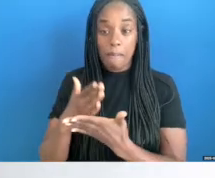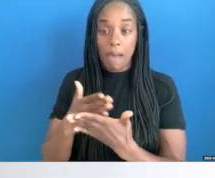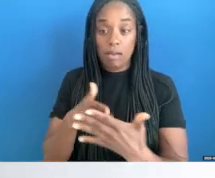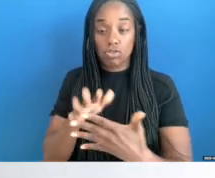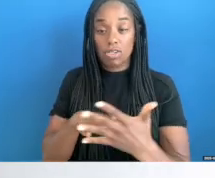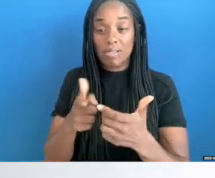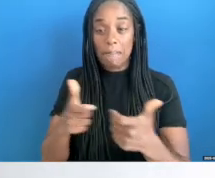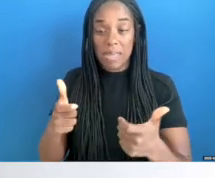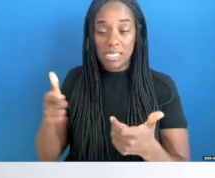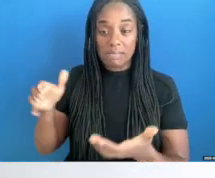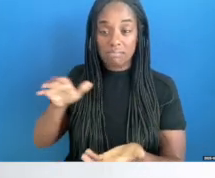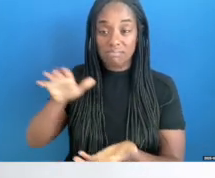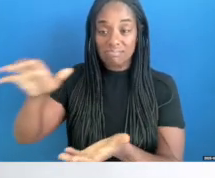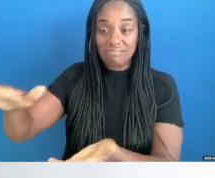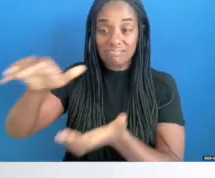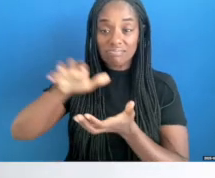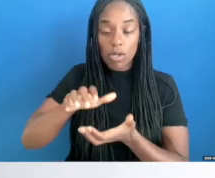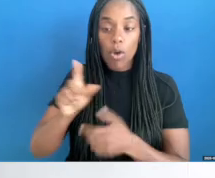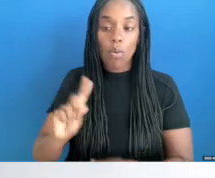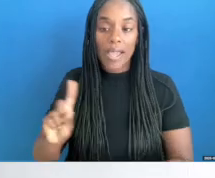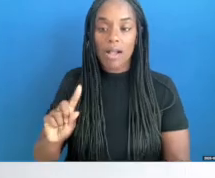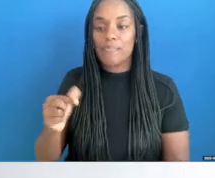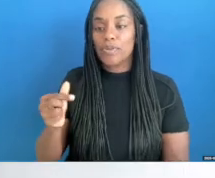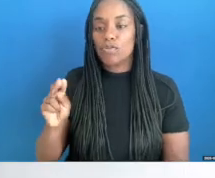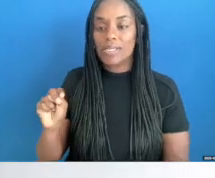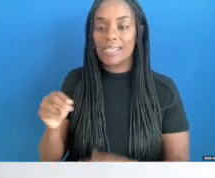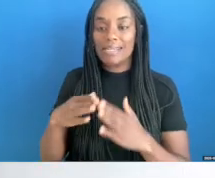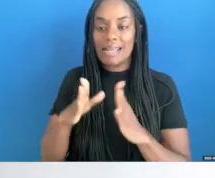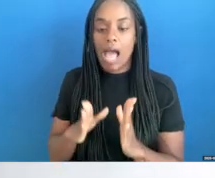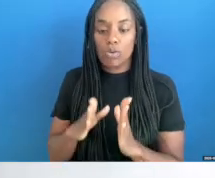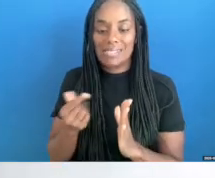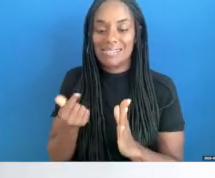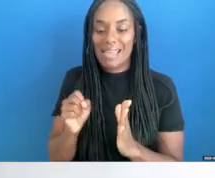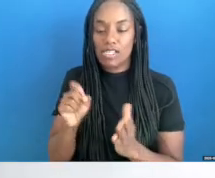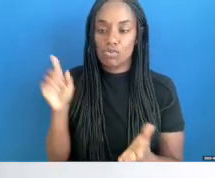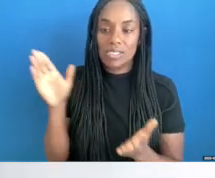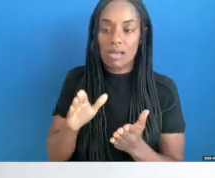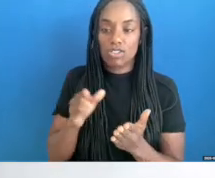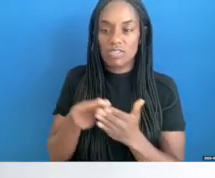have come from the Greenhouse Gas Reduction Fund, shown on the left of the slide,